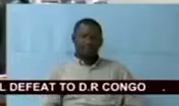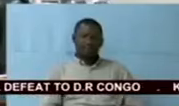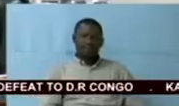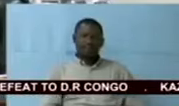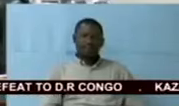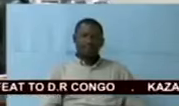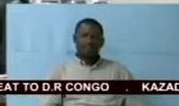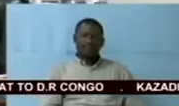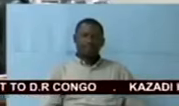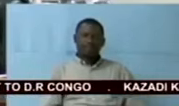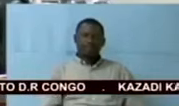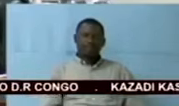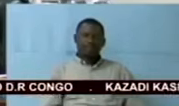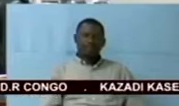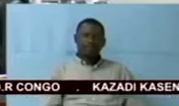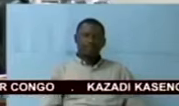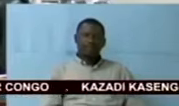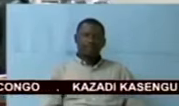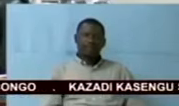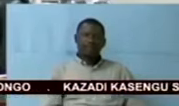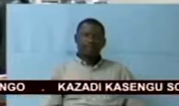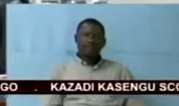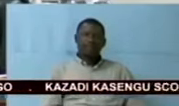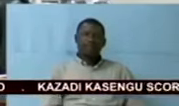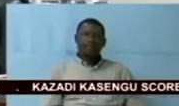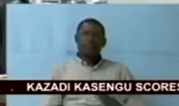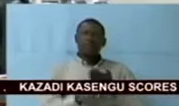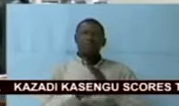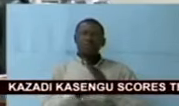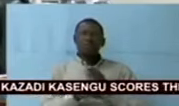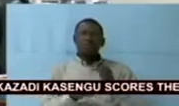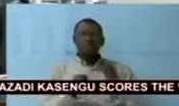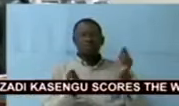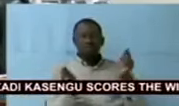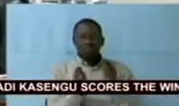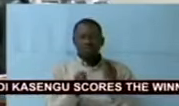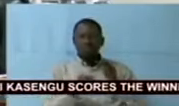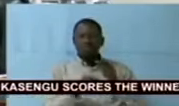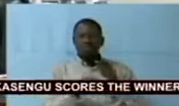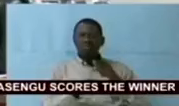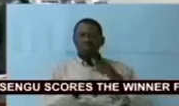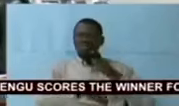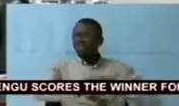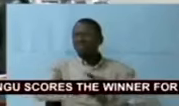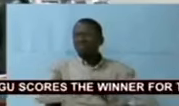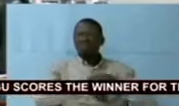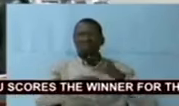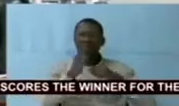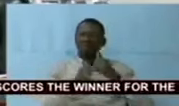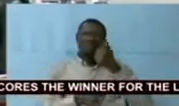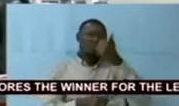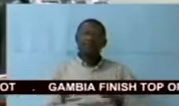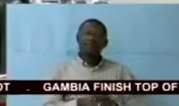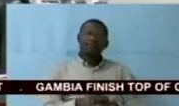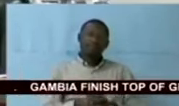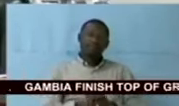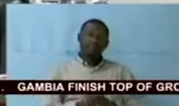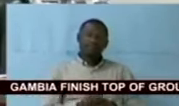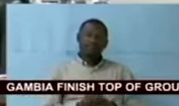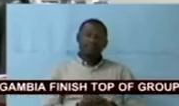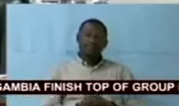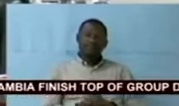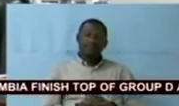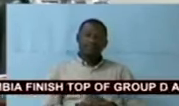kasamba kitisa inkambundala. Within a short period of time. Watu sutum fangokonode. Roughly about 6 months. Kariworo kasamba kake